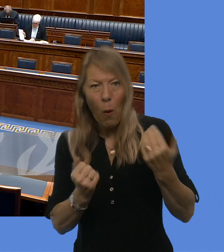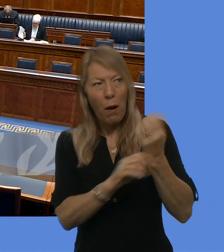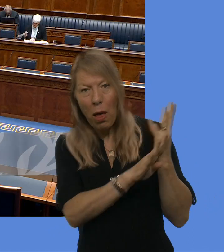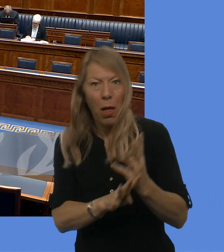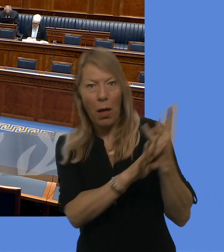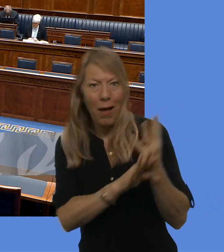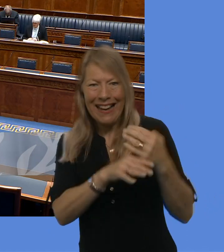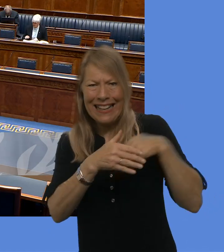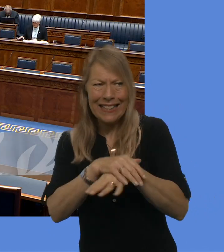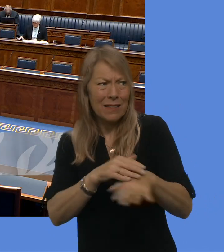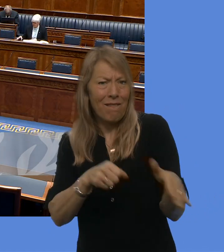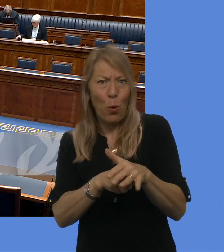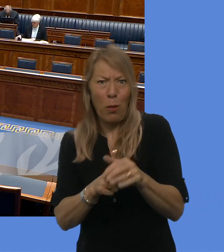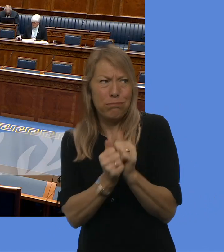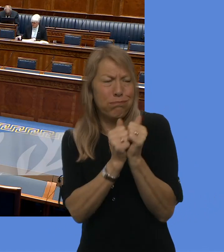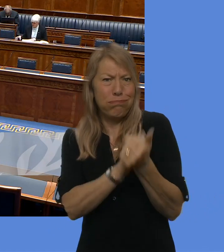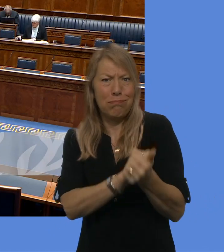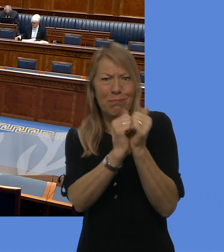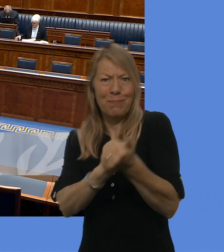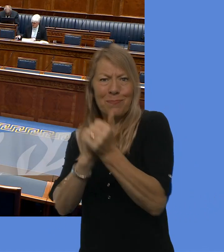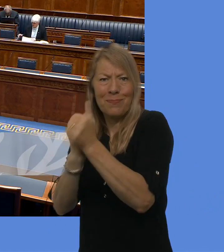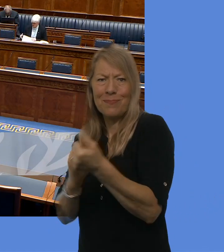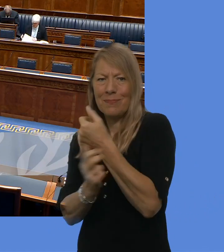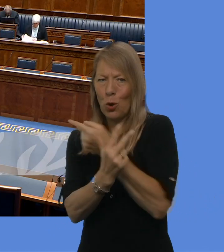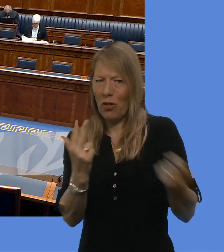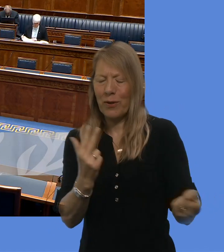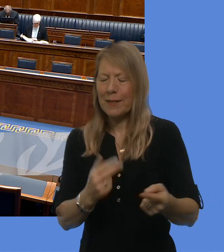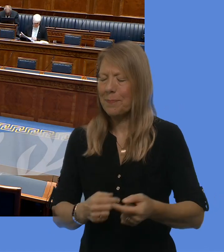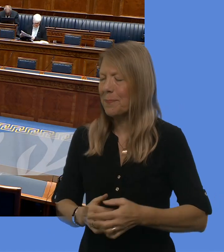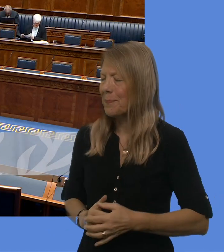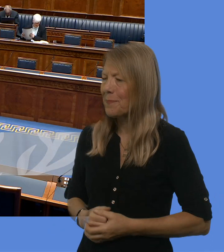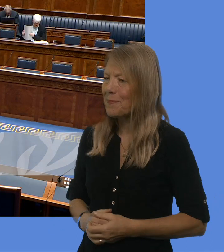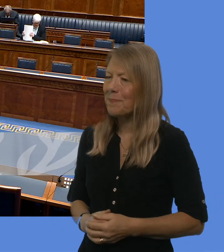Mr. Harvey. Okay. Thank the Minister for your answer.